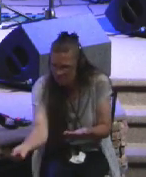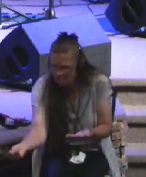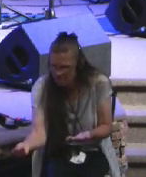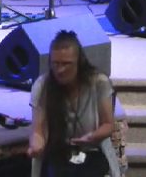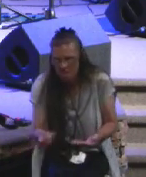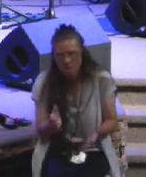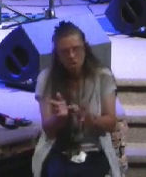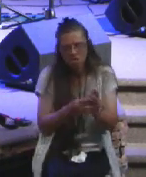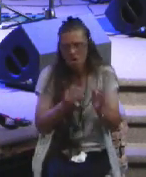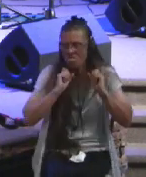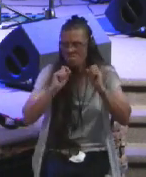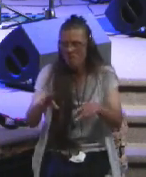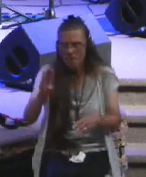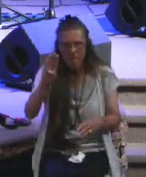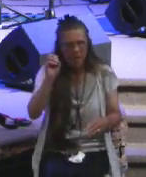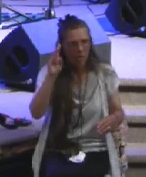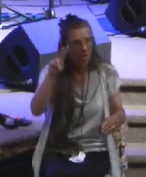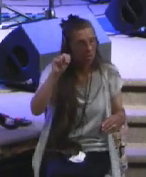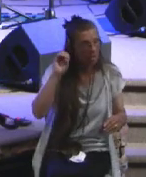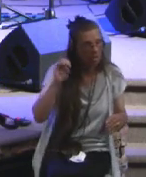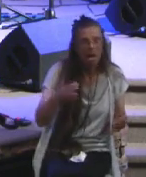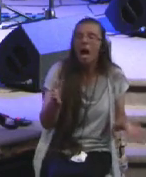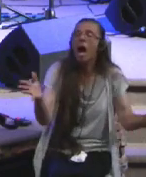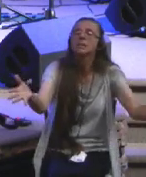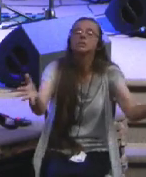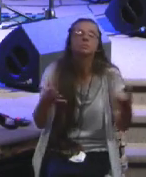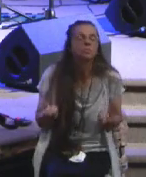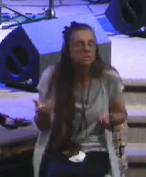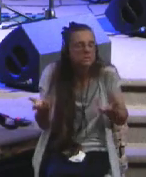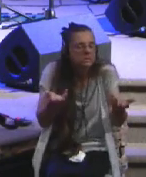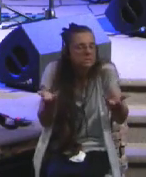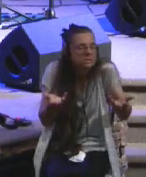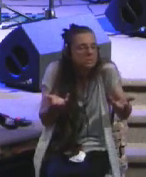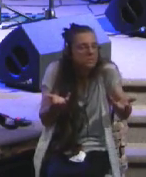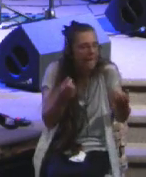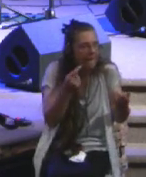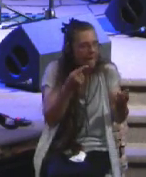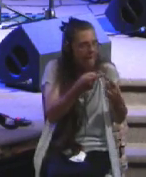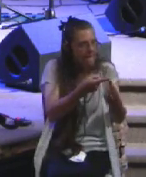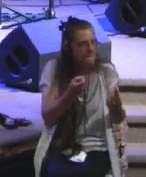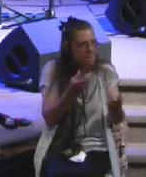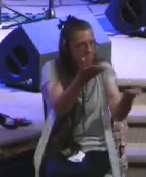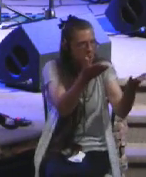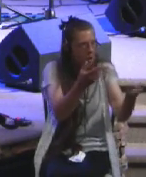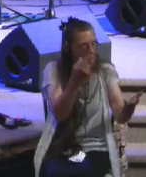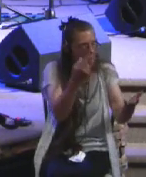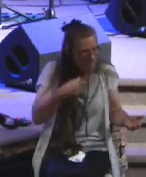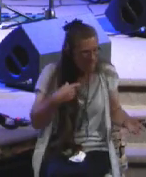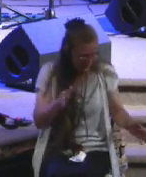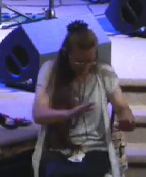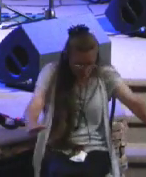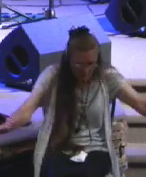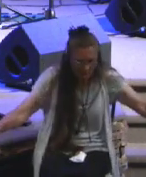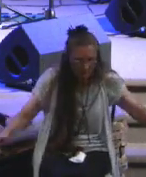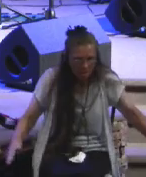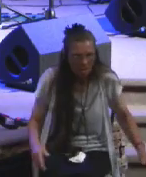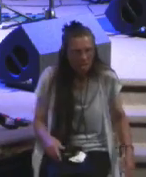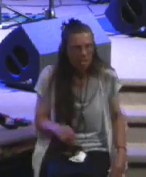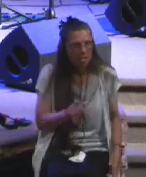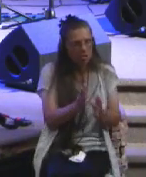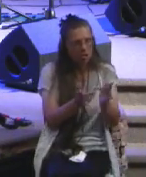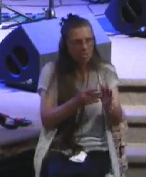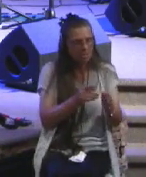Jesus, throw me a bone. I don't care. I just want a little something from you. I need help for my child. And Jesus